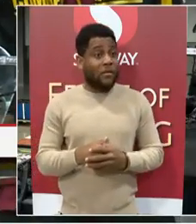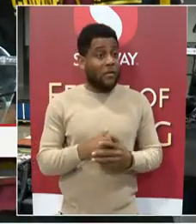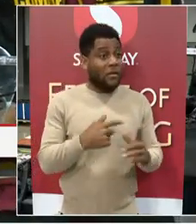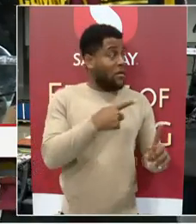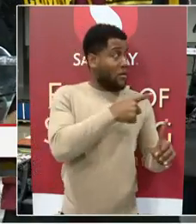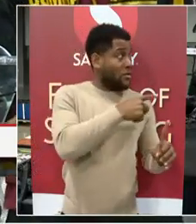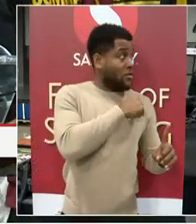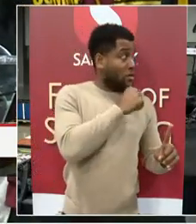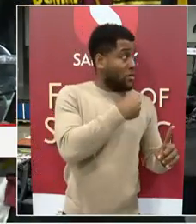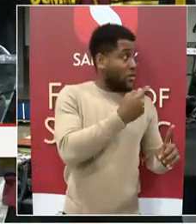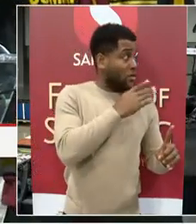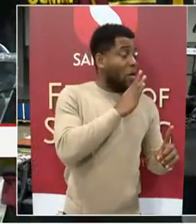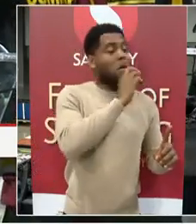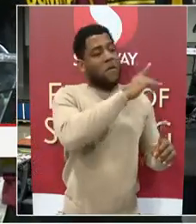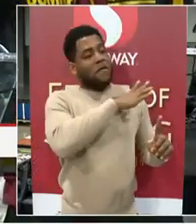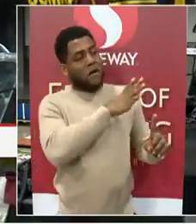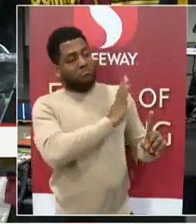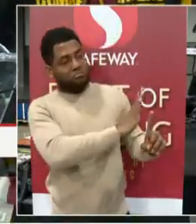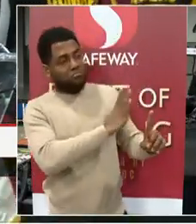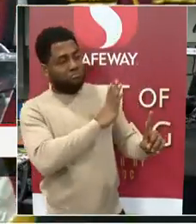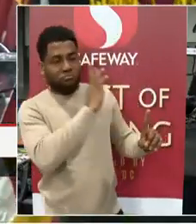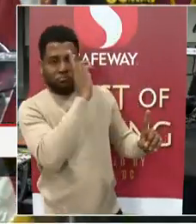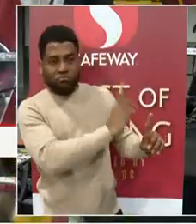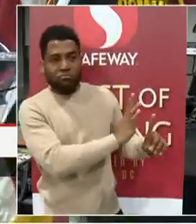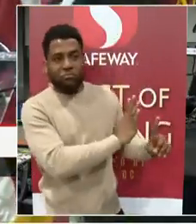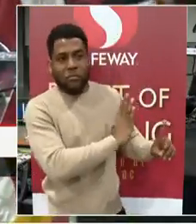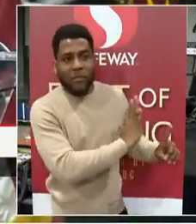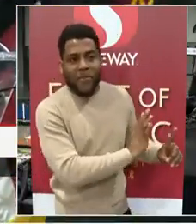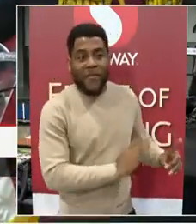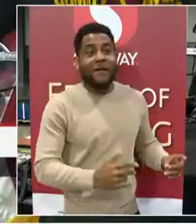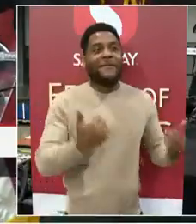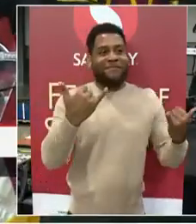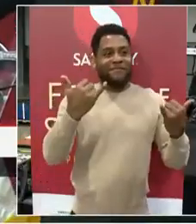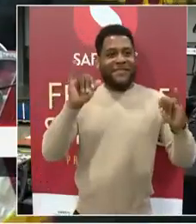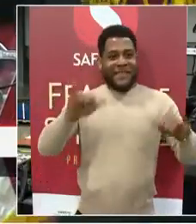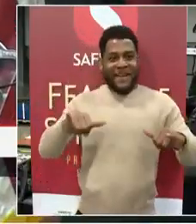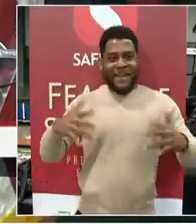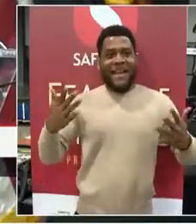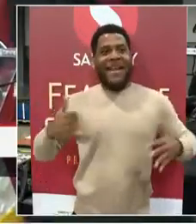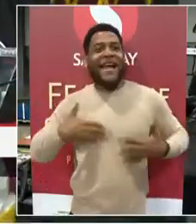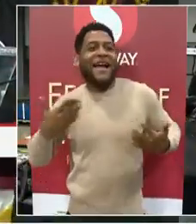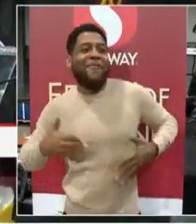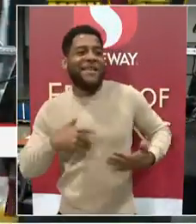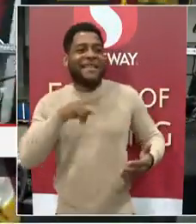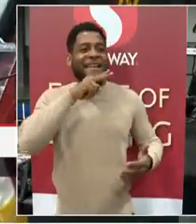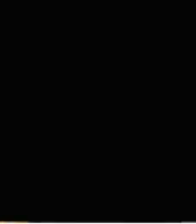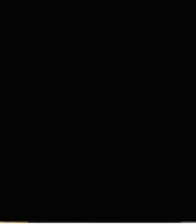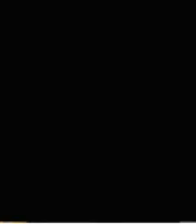There you go. Happy Thanksgiving!